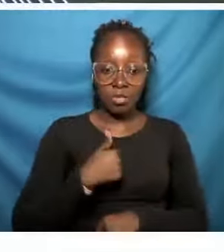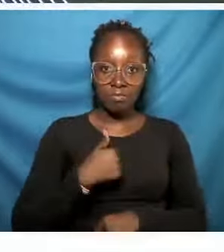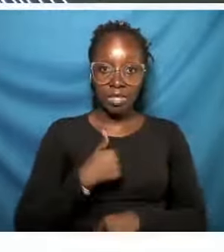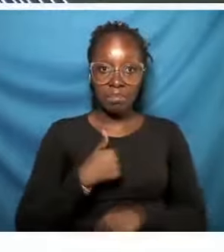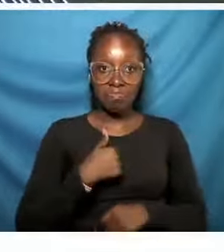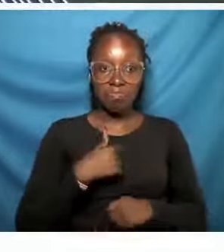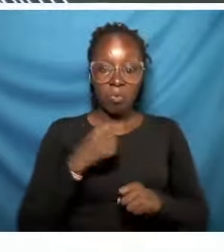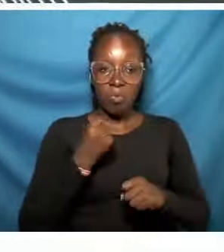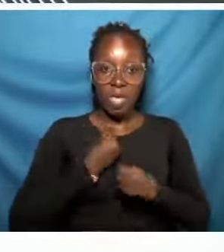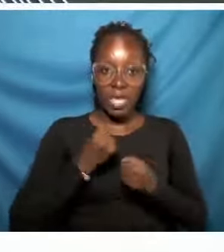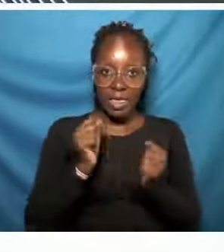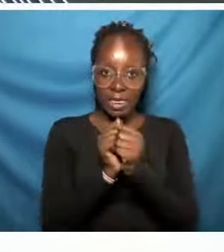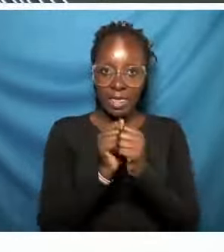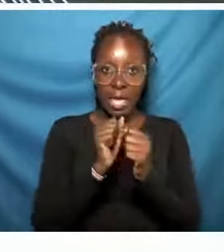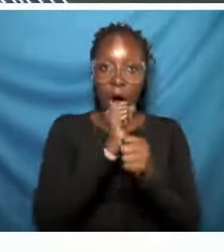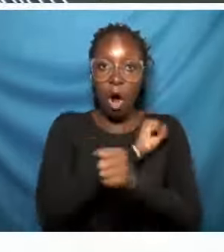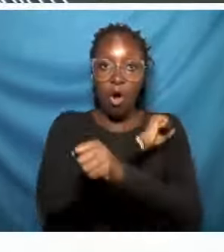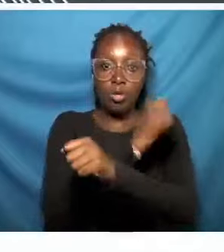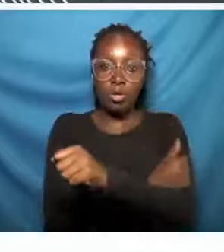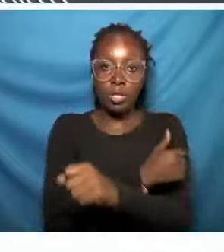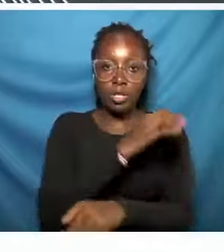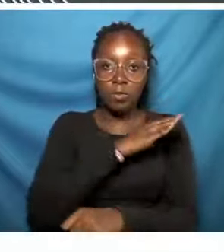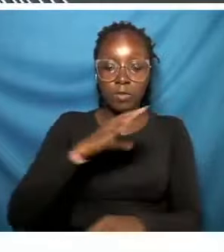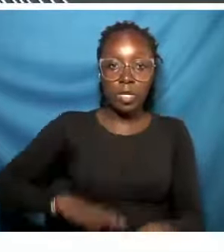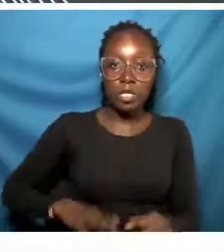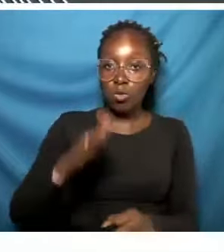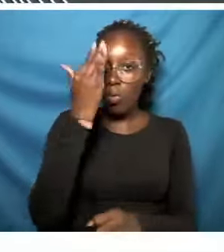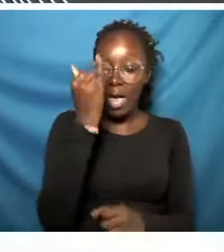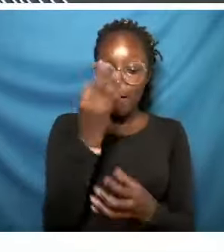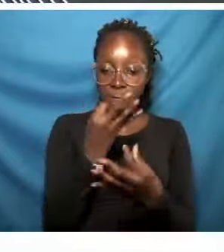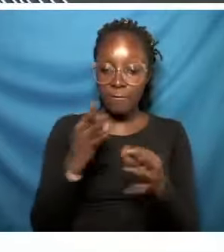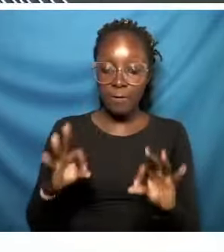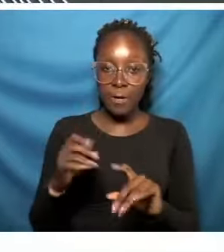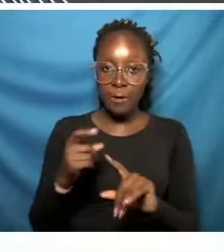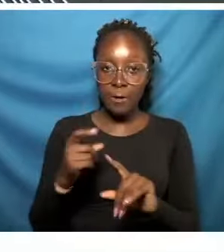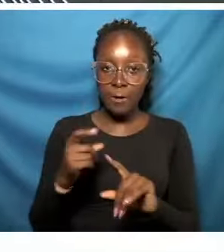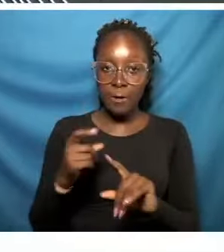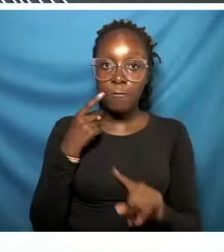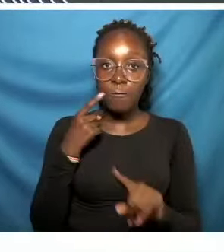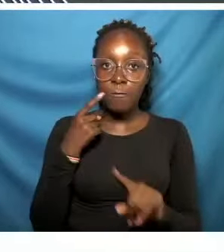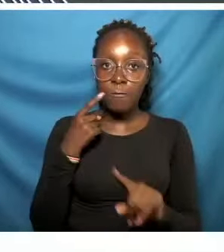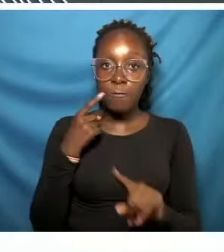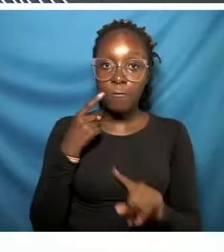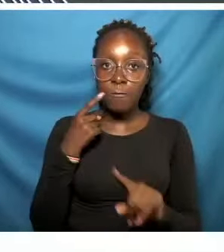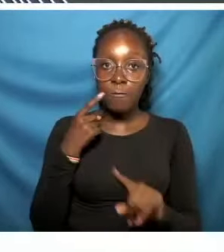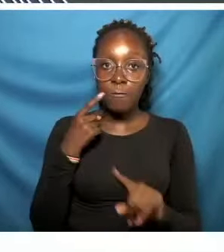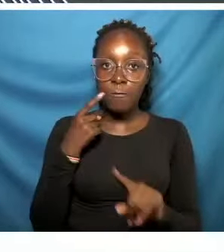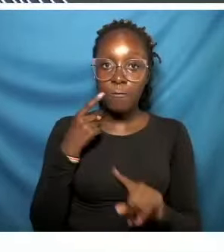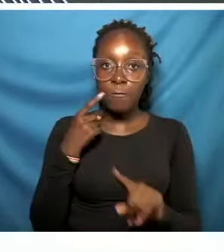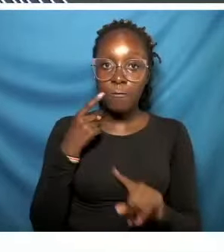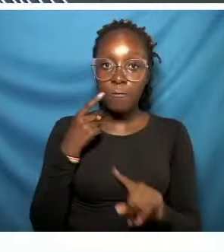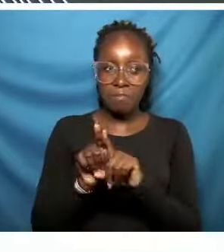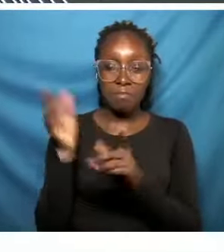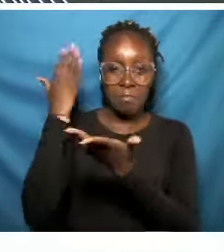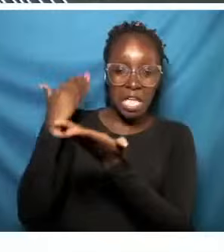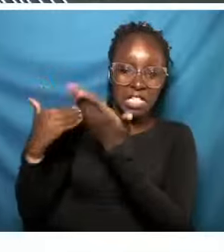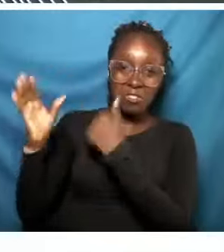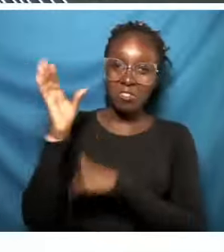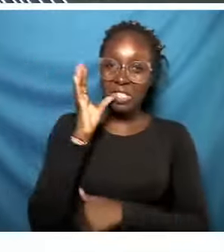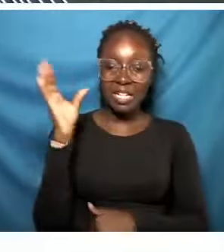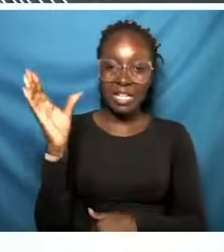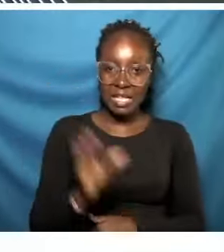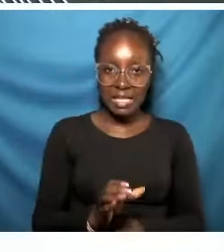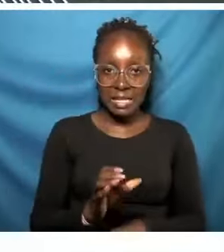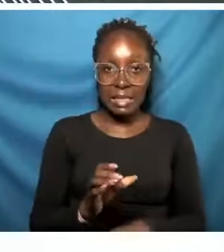of Christ, because I was freed from family and ancestral curses and bondages and patterns. And so you could be